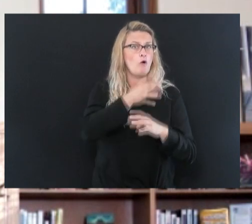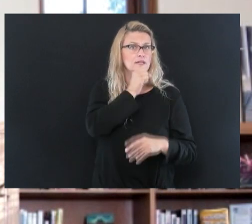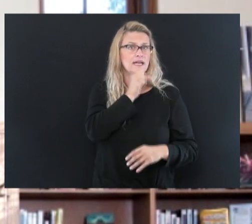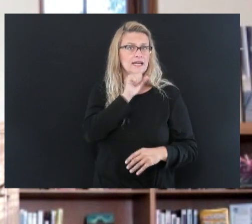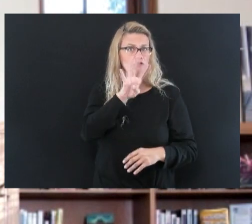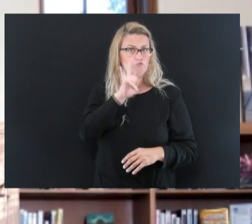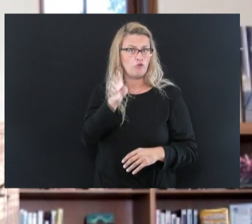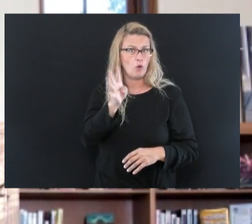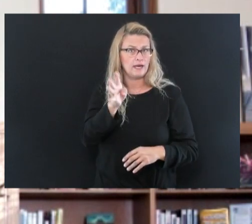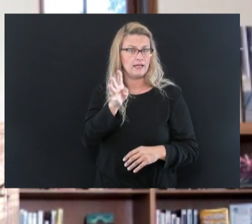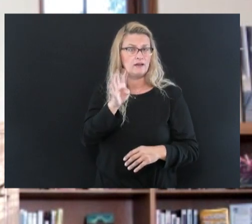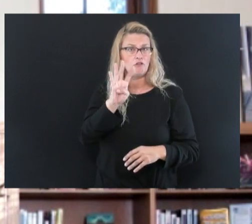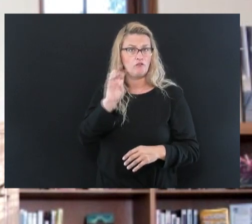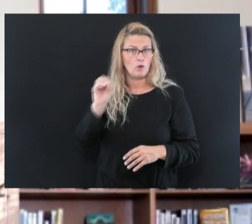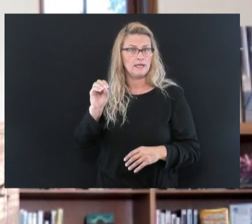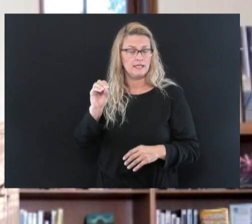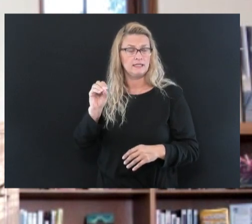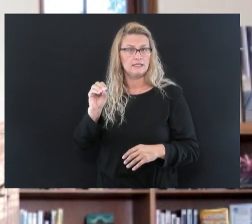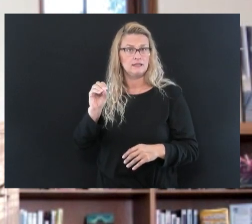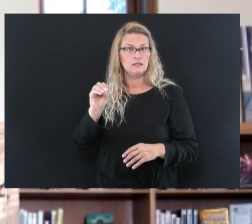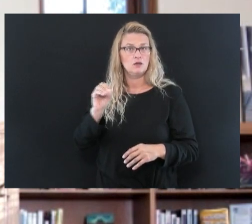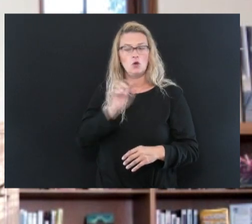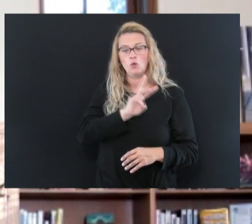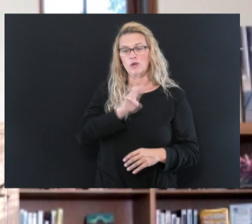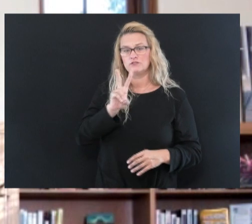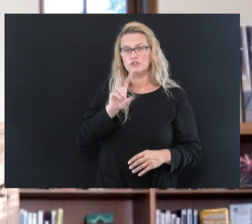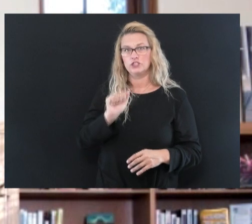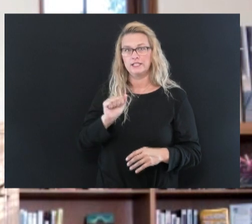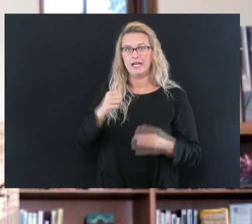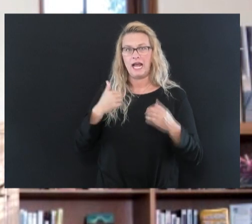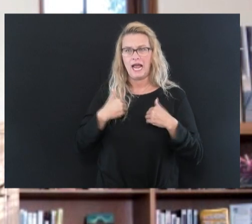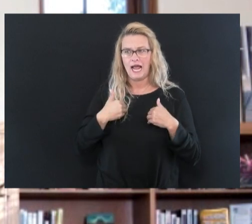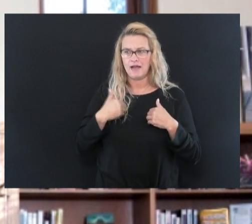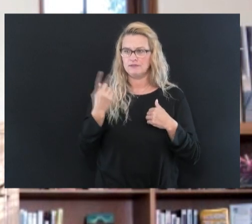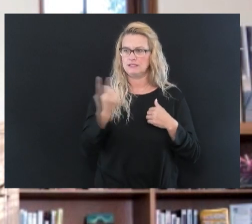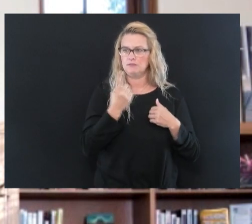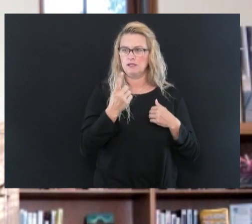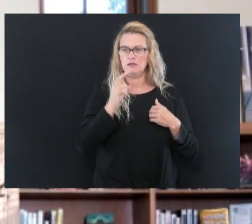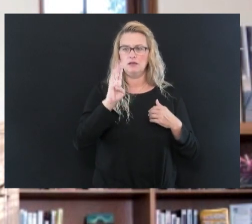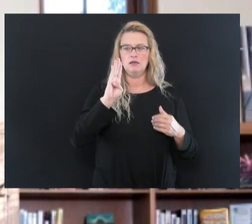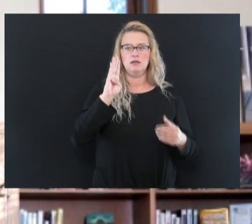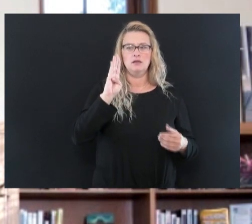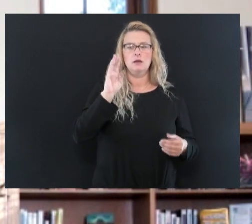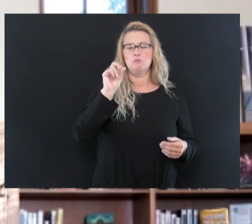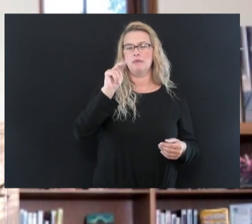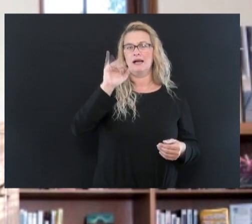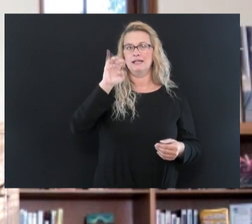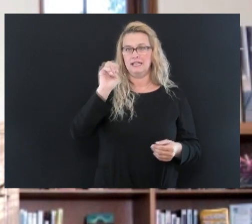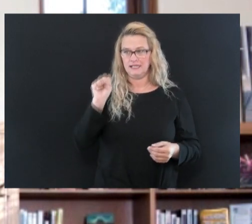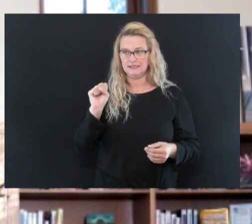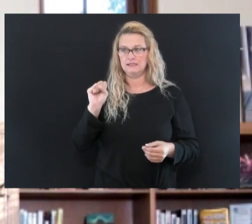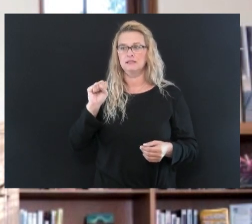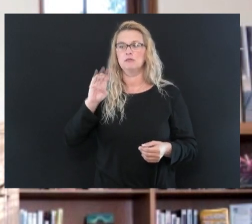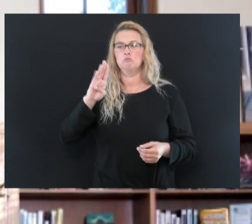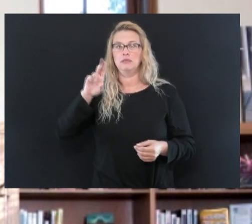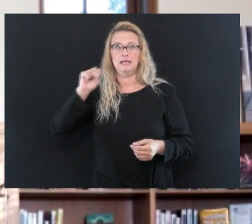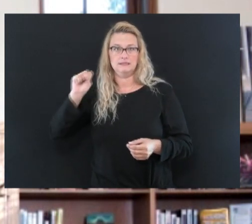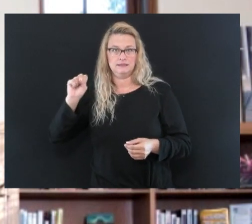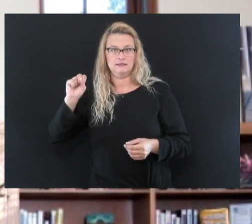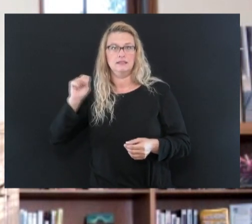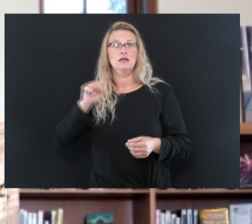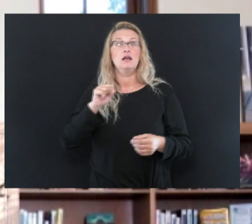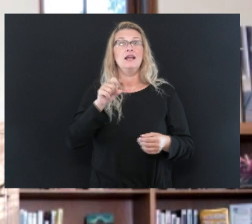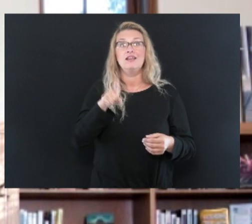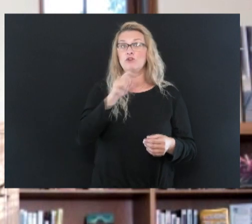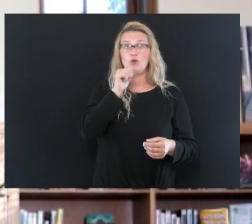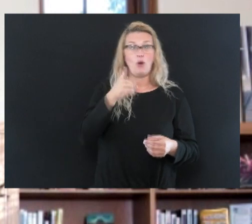And West Virginia actually has something called Bonnie's Bus that does go around West Virginia. It is for women who do have insurance and who do